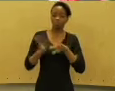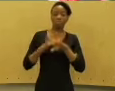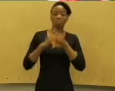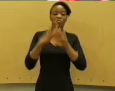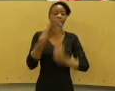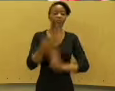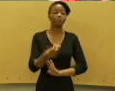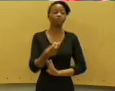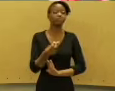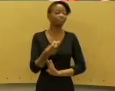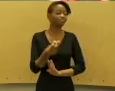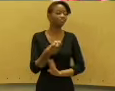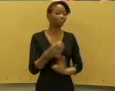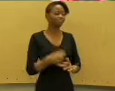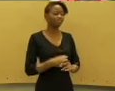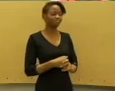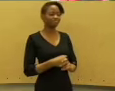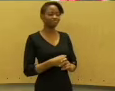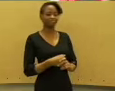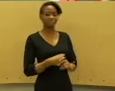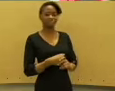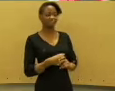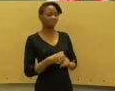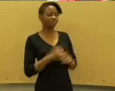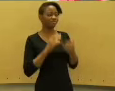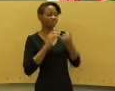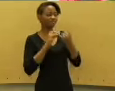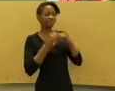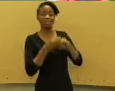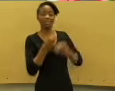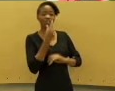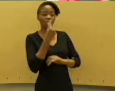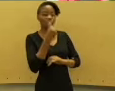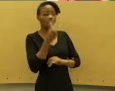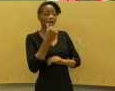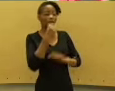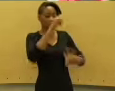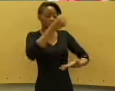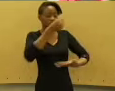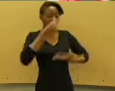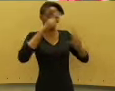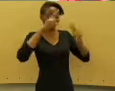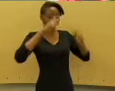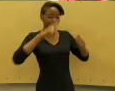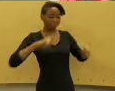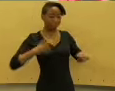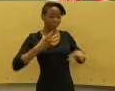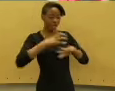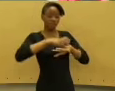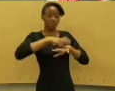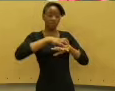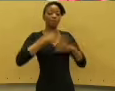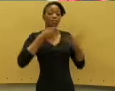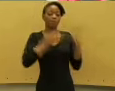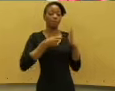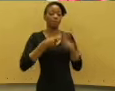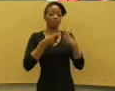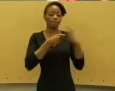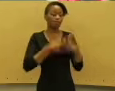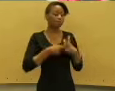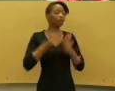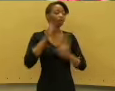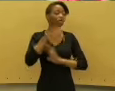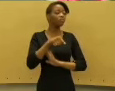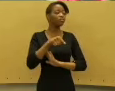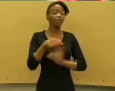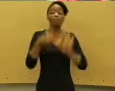They must fund me. I'm trying to get money for research so I can buy vibrators and say to women, okay, so you've got